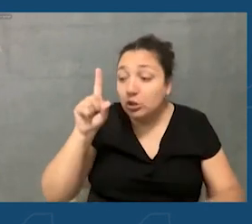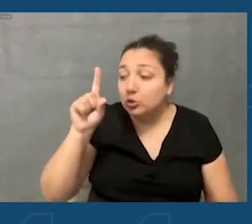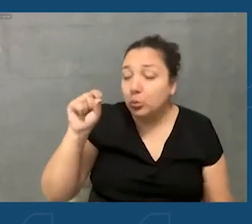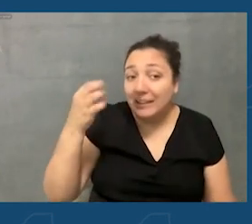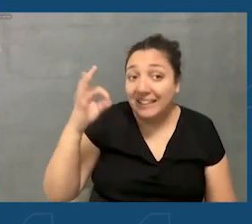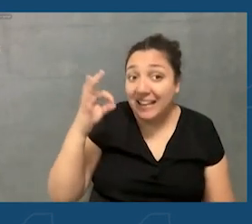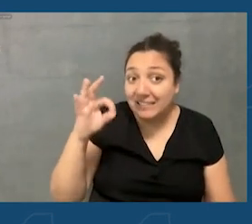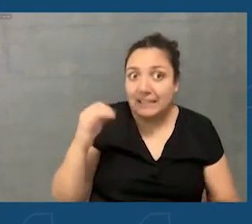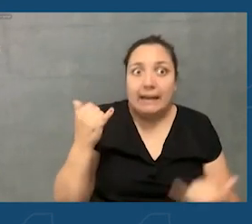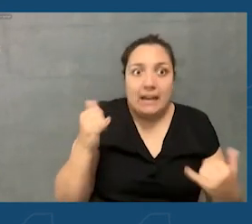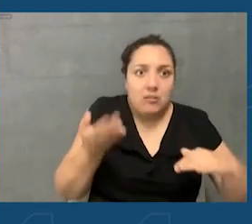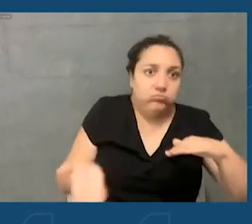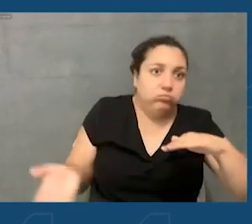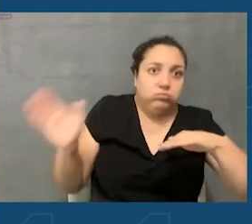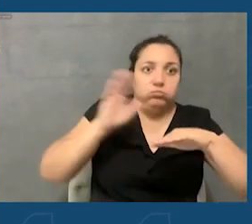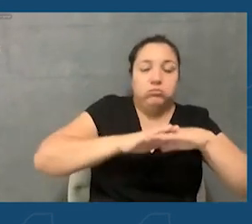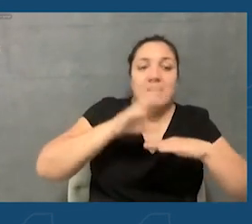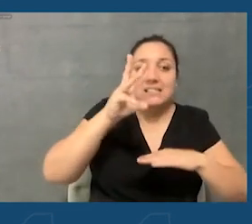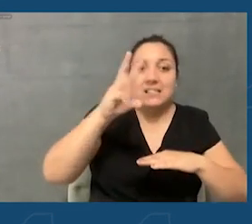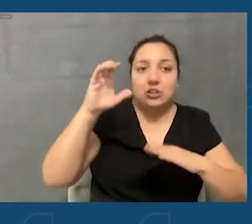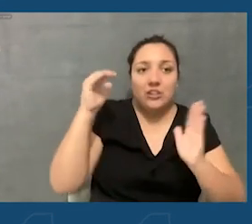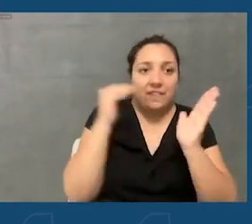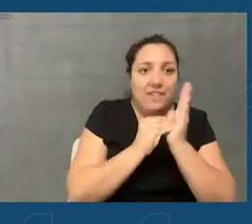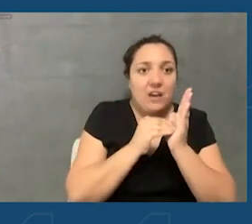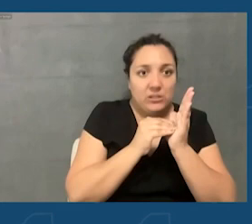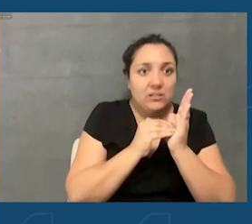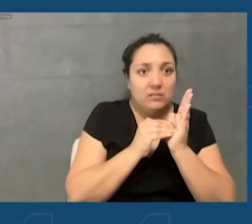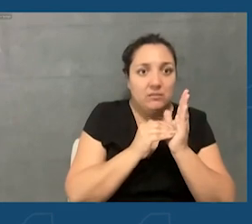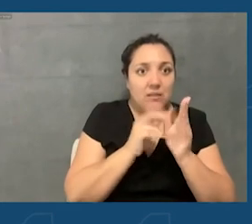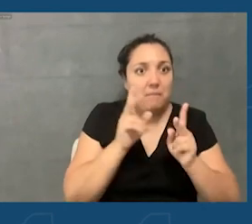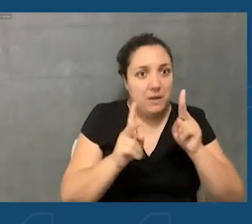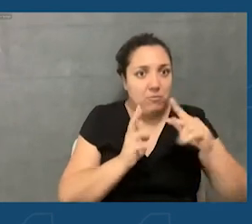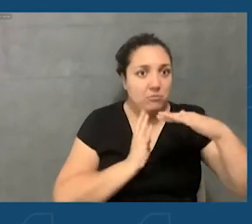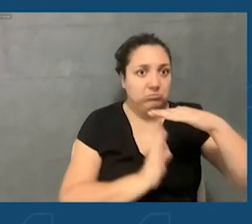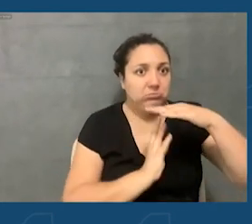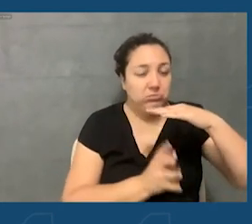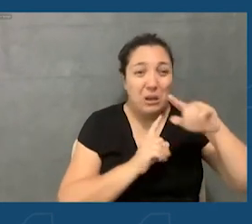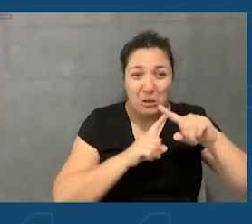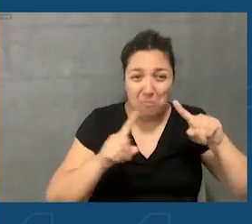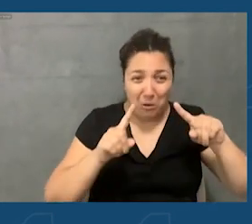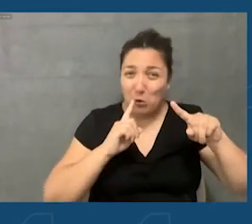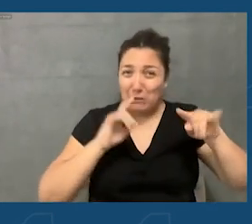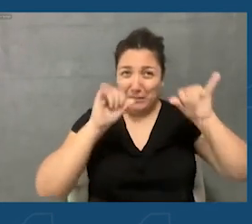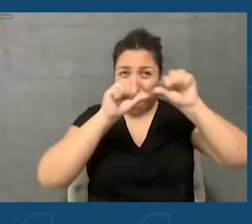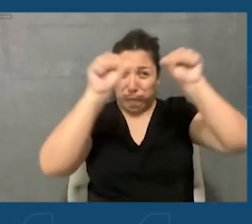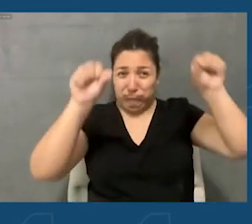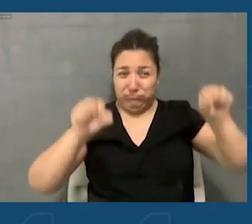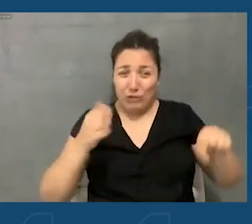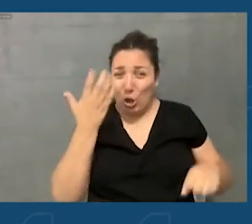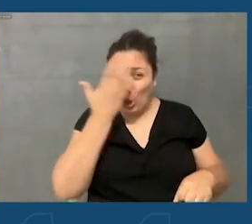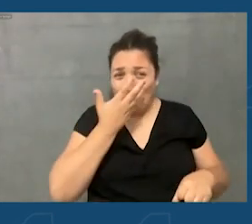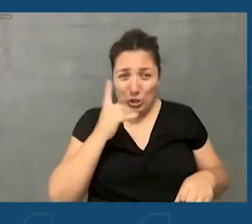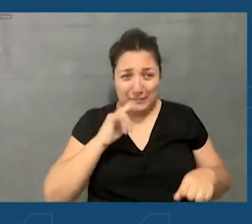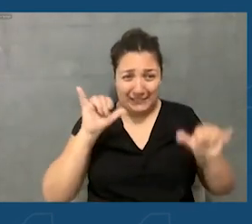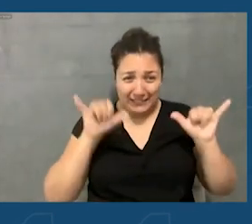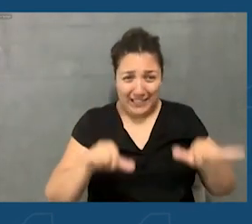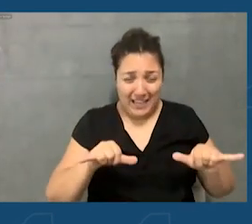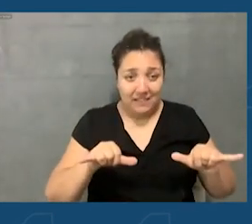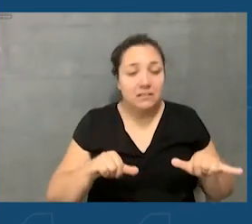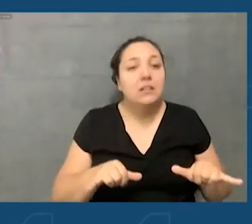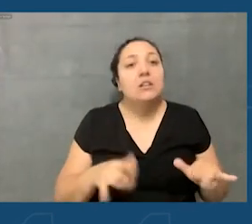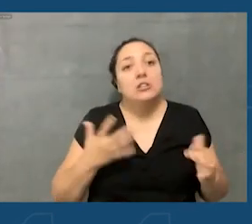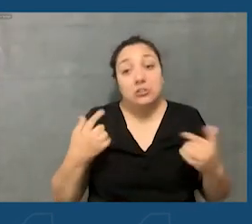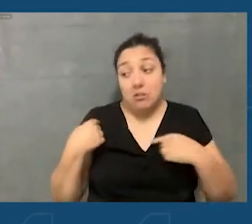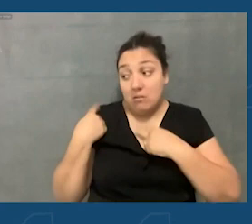600,000 passengers a day, yet the infrastructure was basically the same. In the last 5 years, Amtrak has invested over